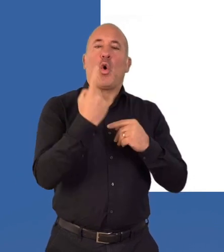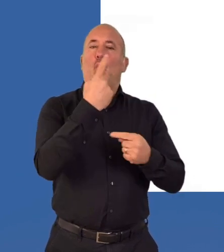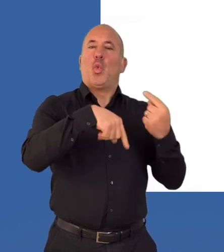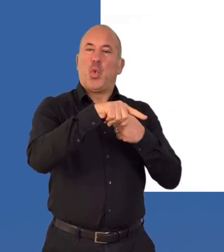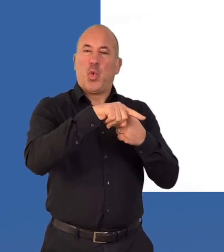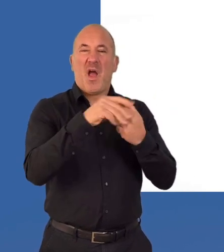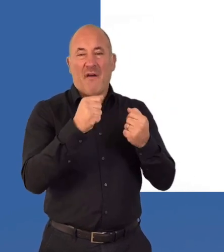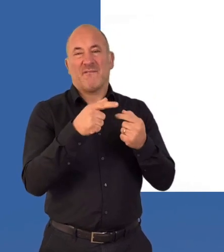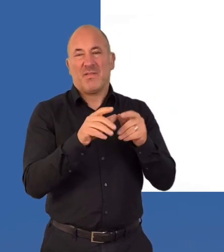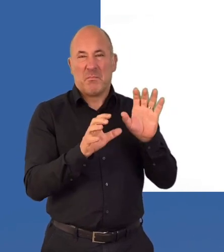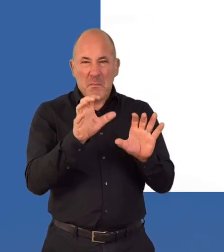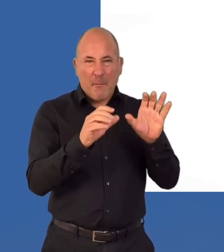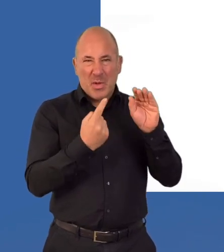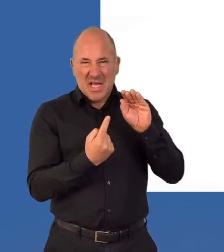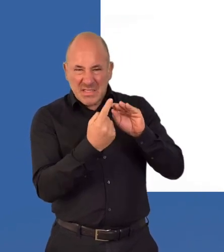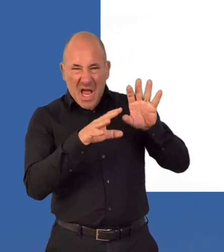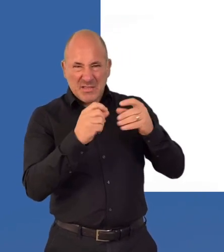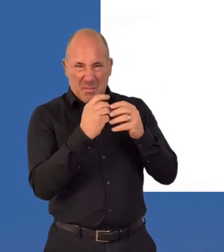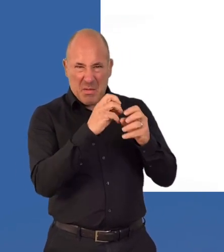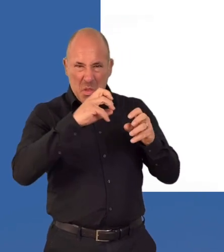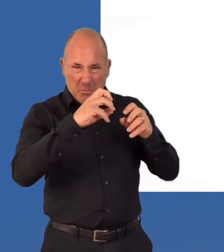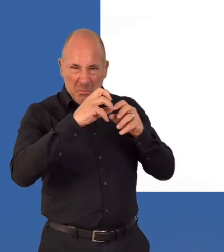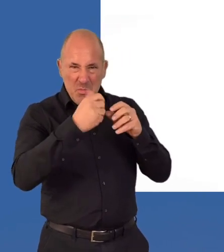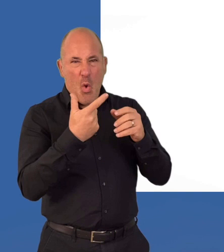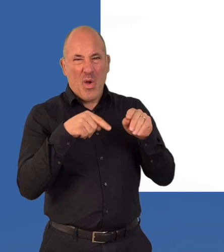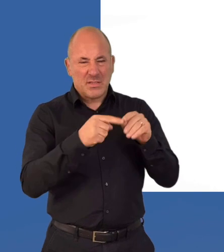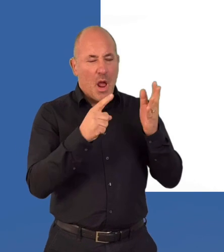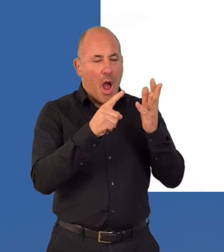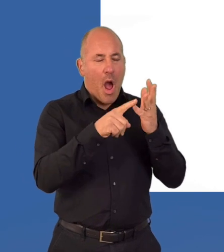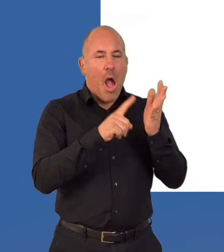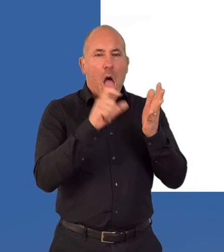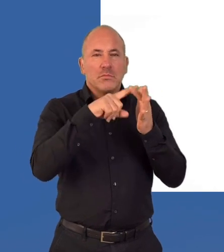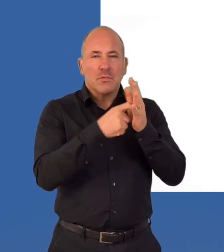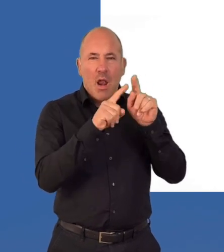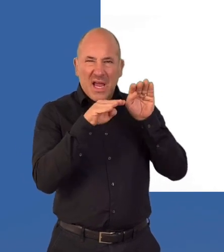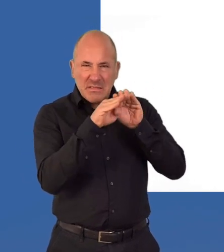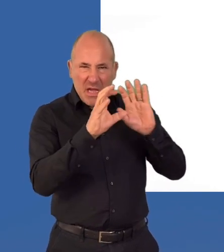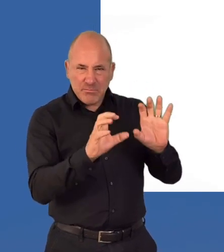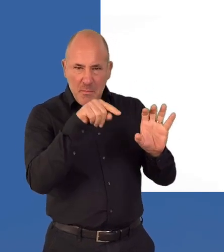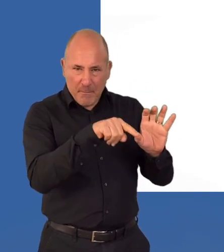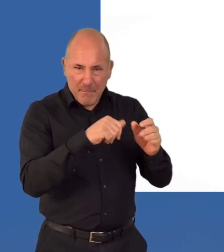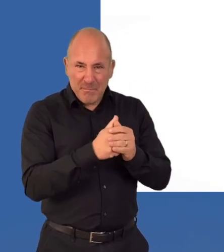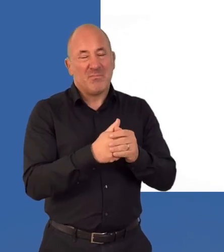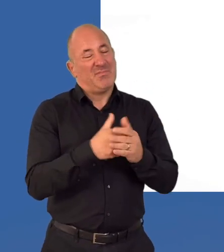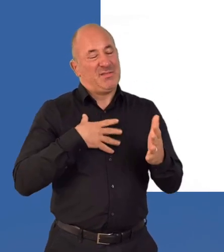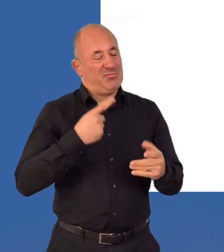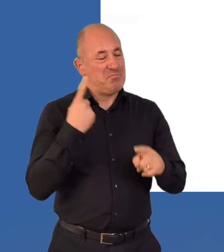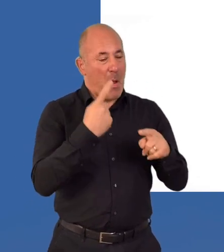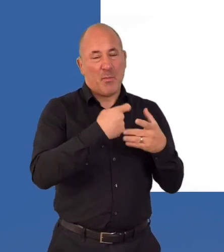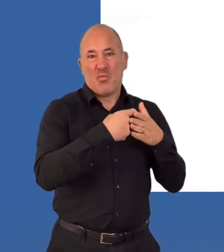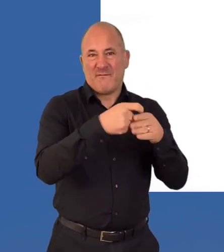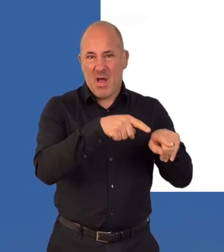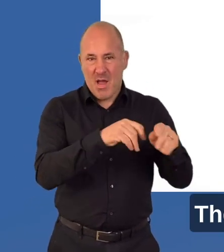FIT would be those with an anal or rectal mass and/or anal ulceration. They will require an immediate